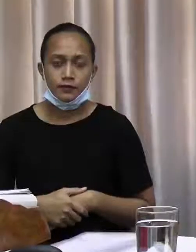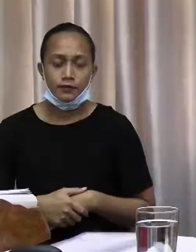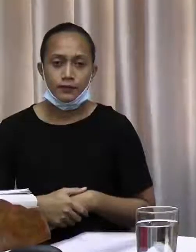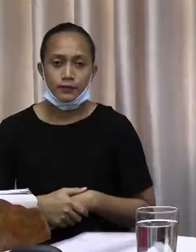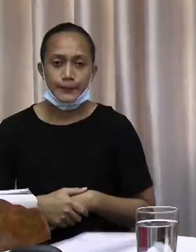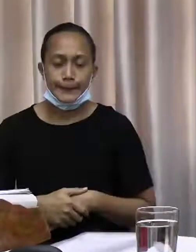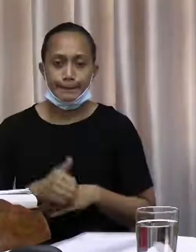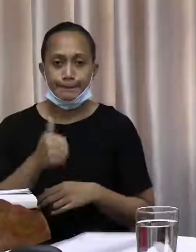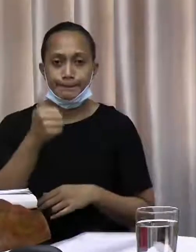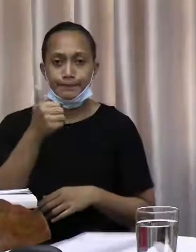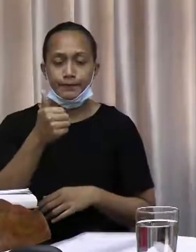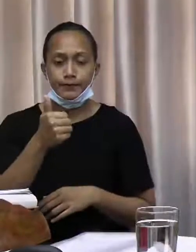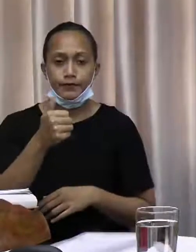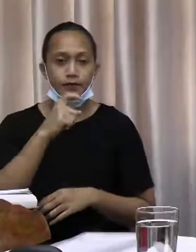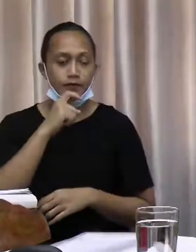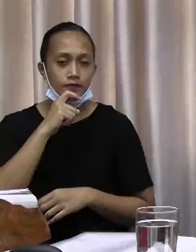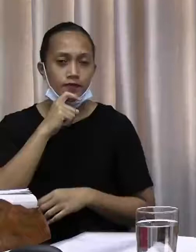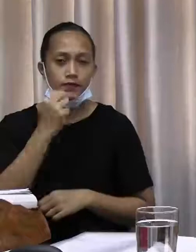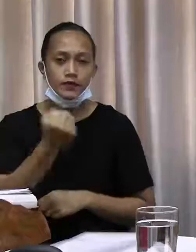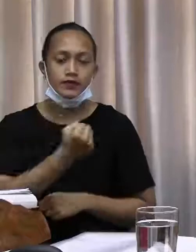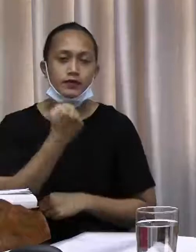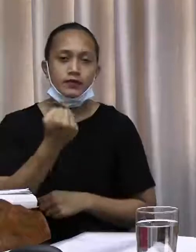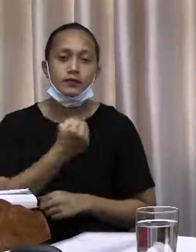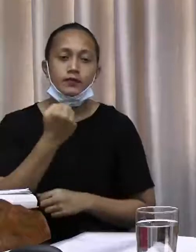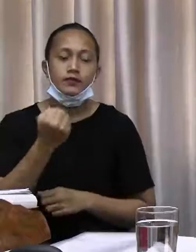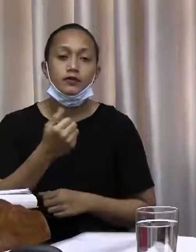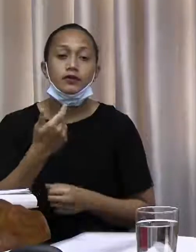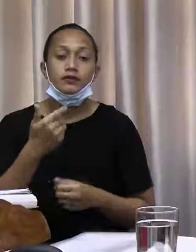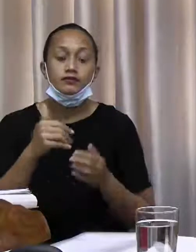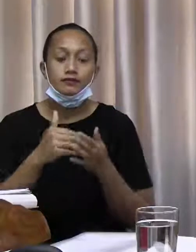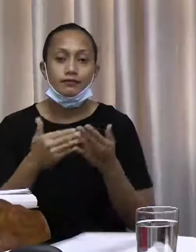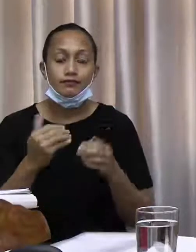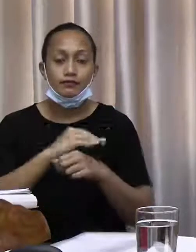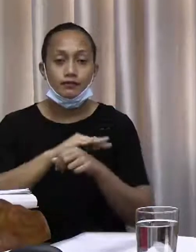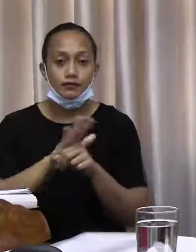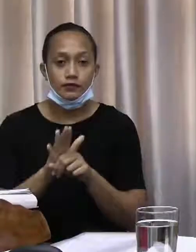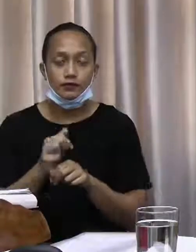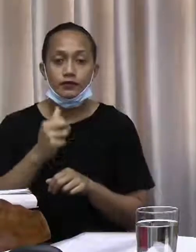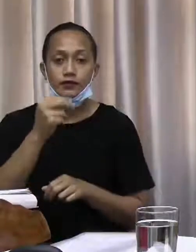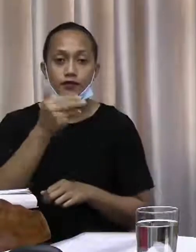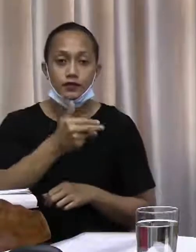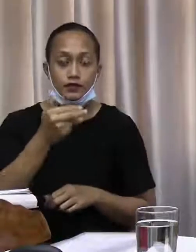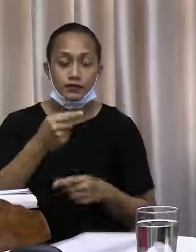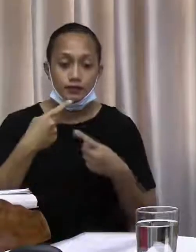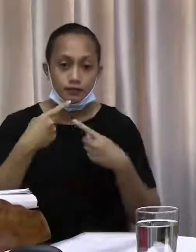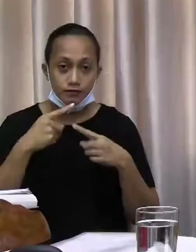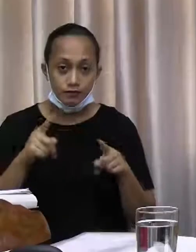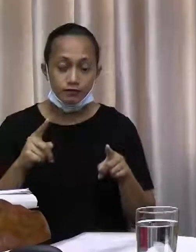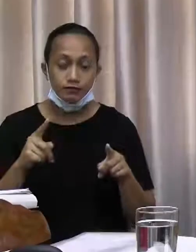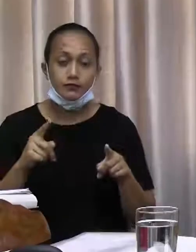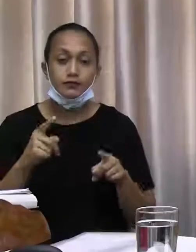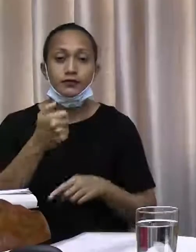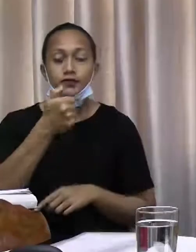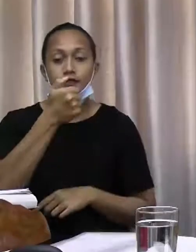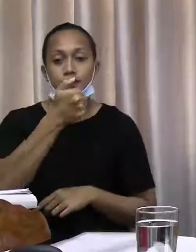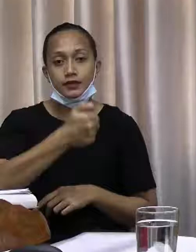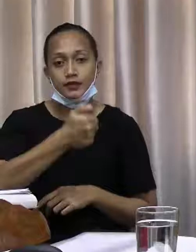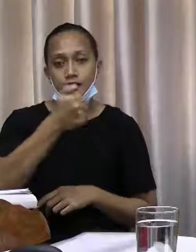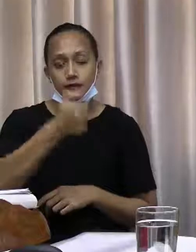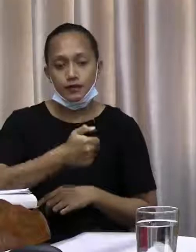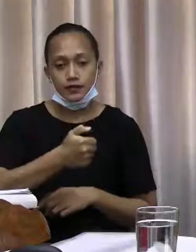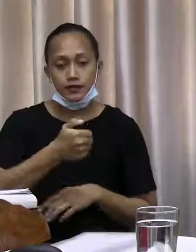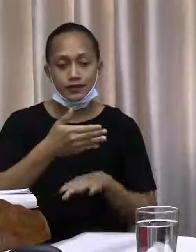Good afternoon, Samoa. Our latest COVID-19 update recorded 66